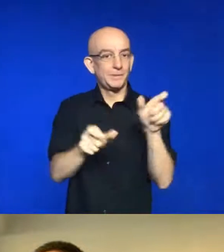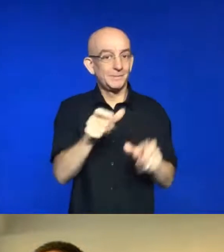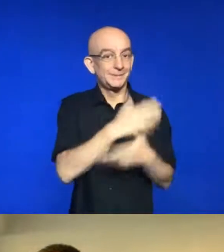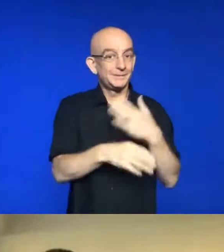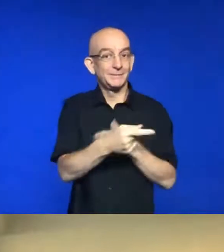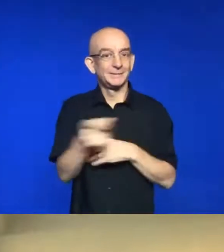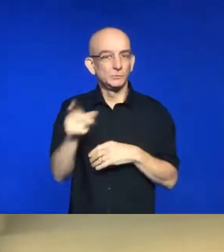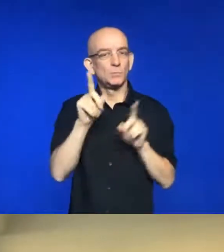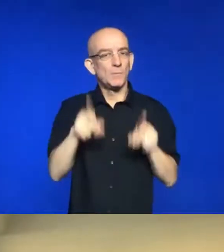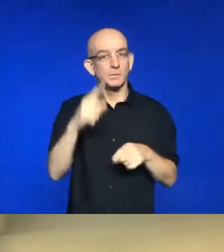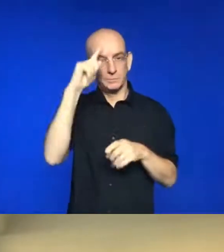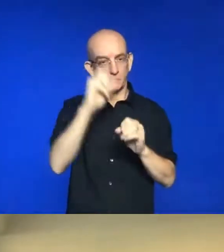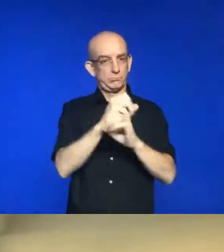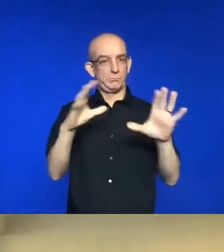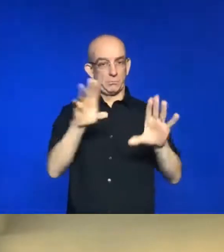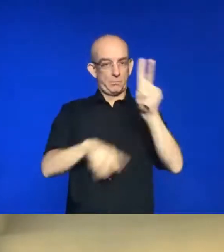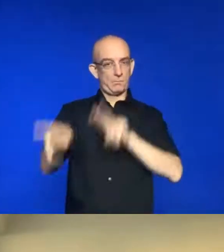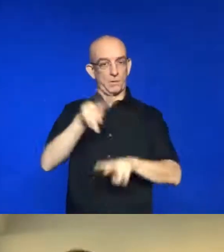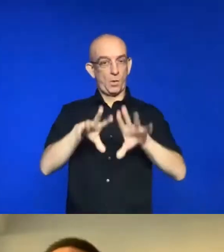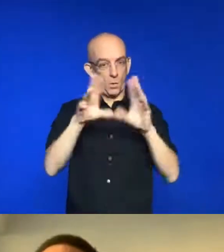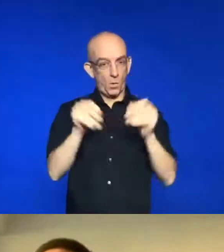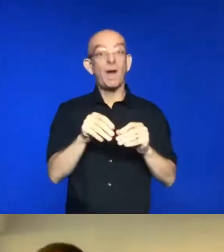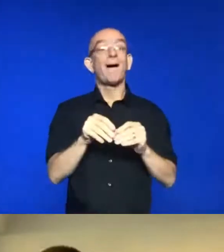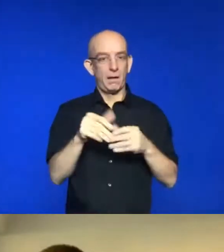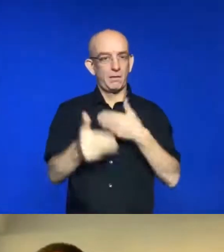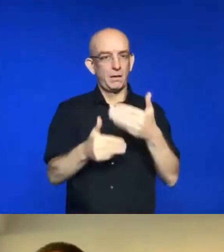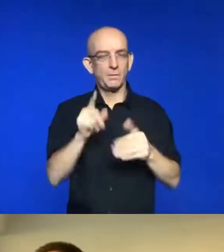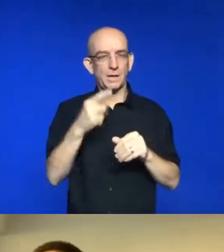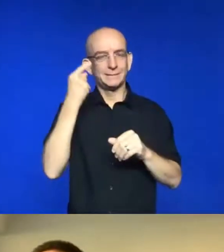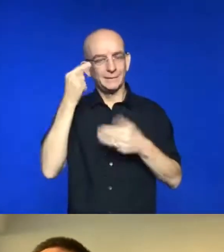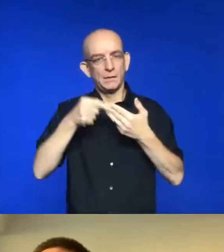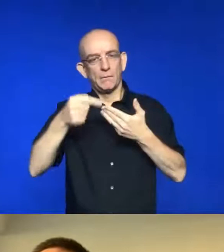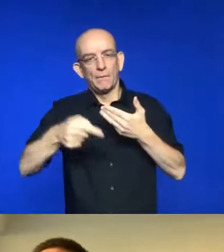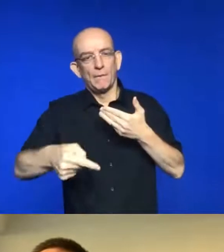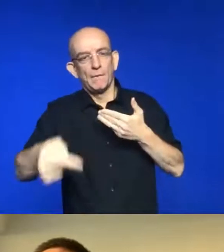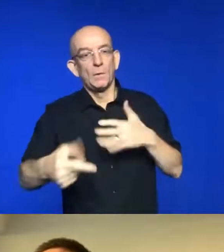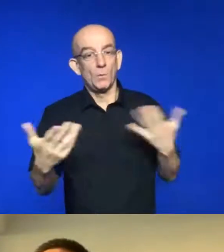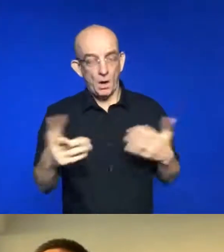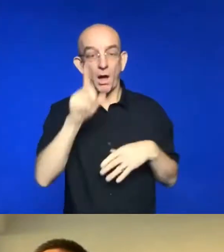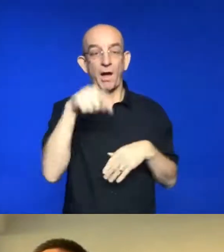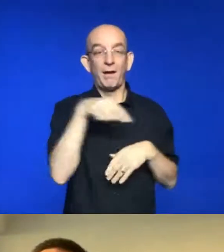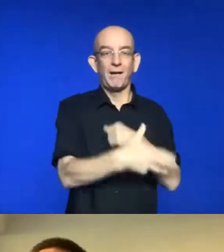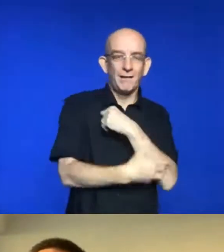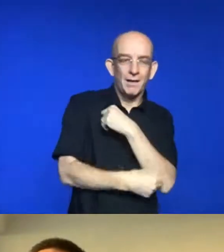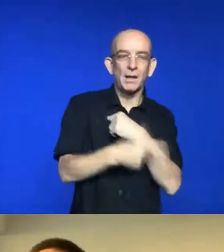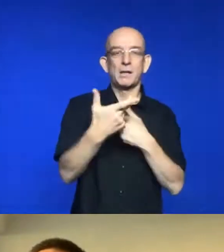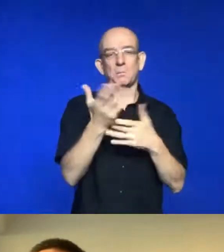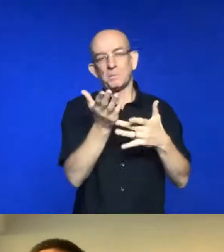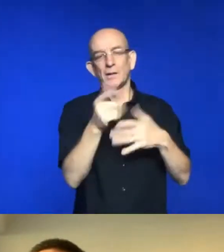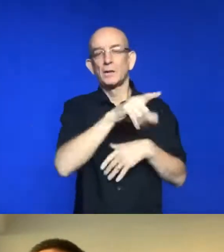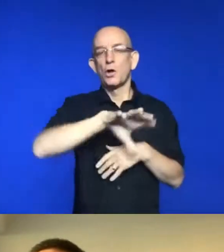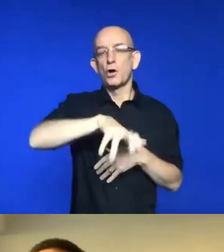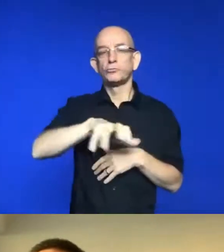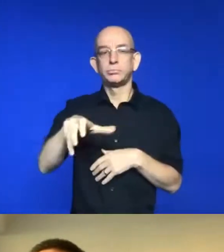income countries, I think it's safe to say that most countries are spending less than 0.1% of the